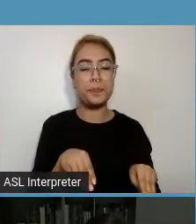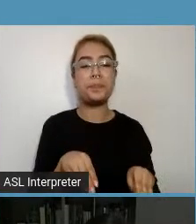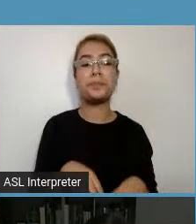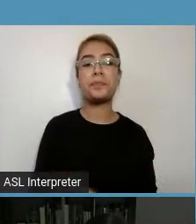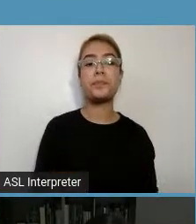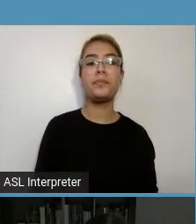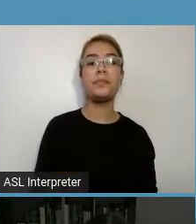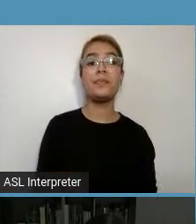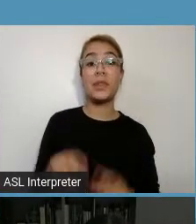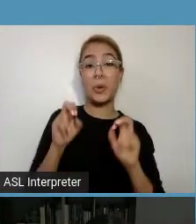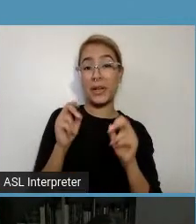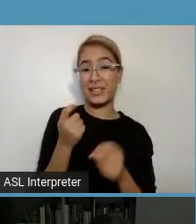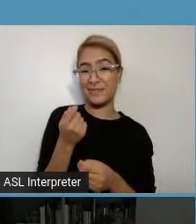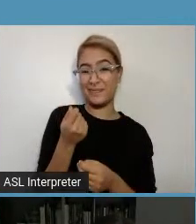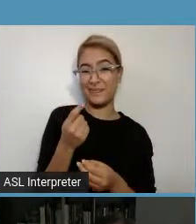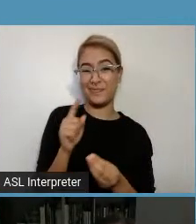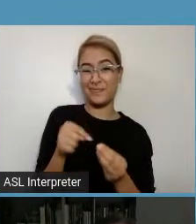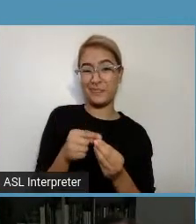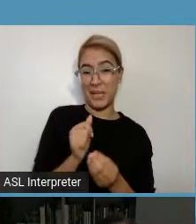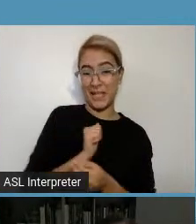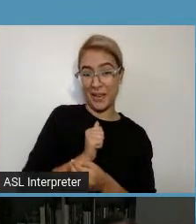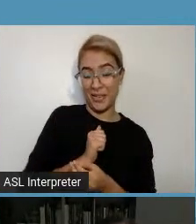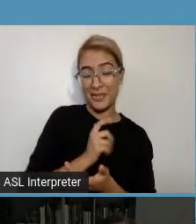Okay, so a little bit about me.